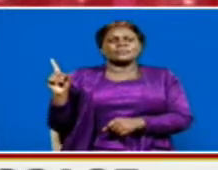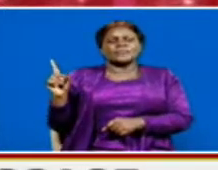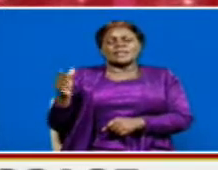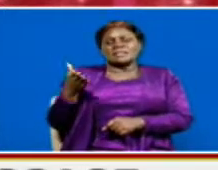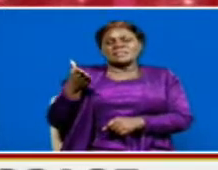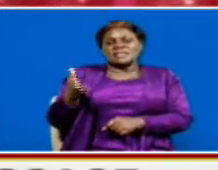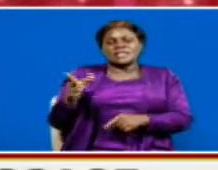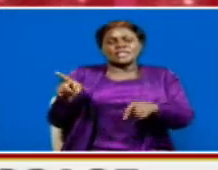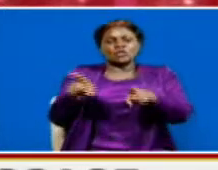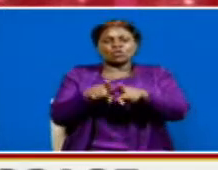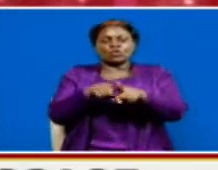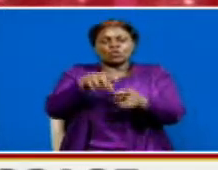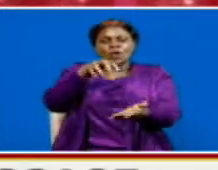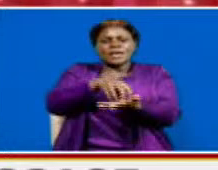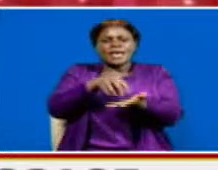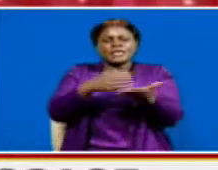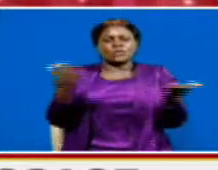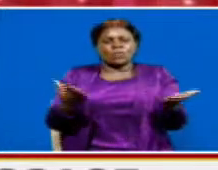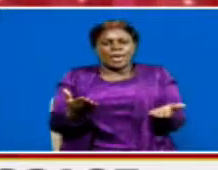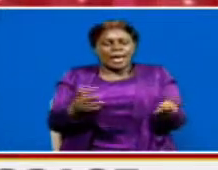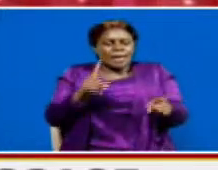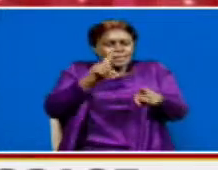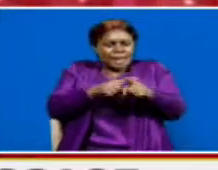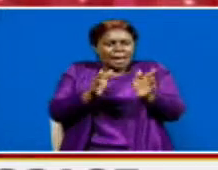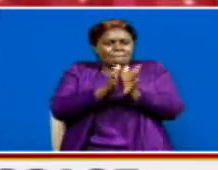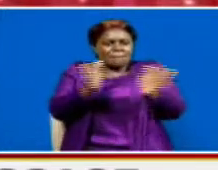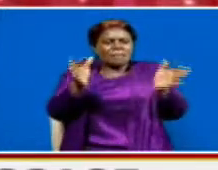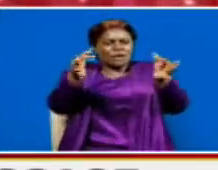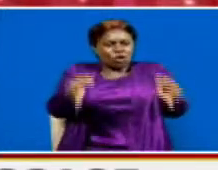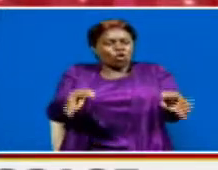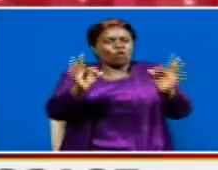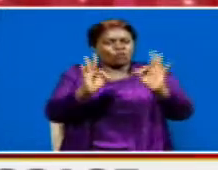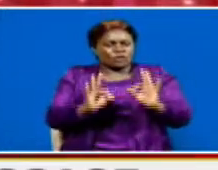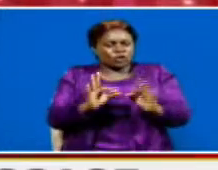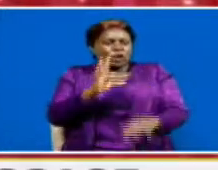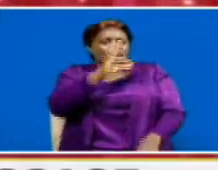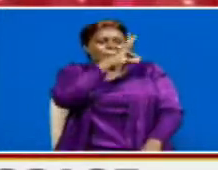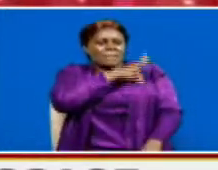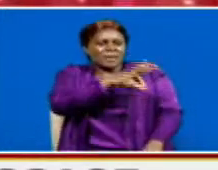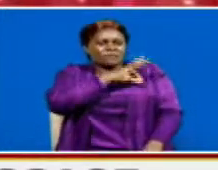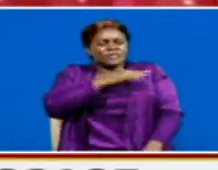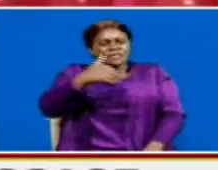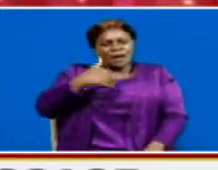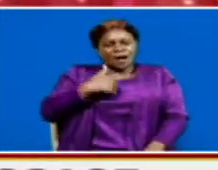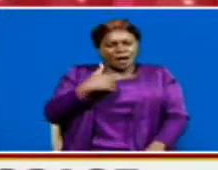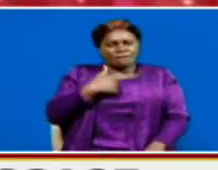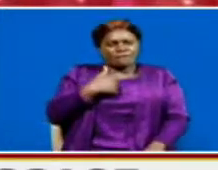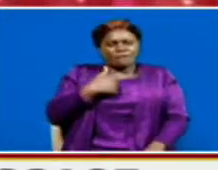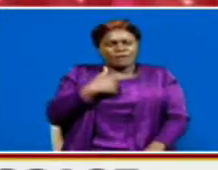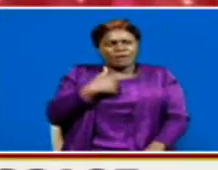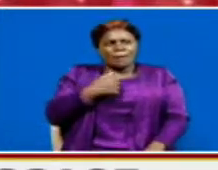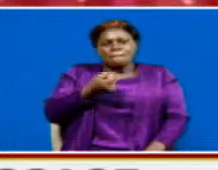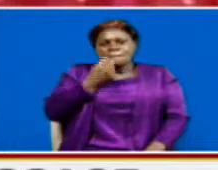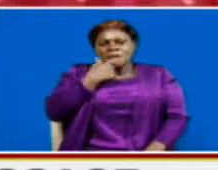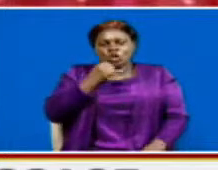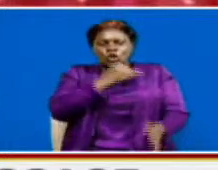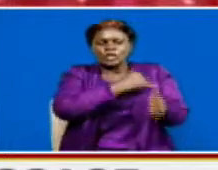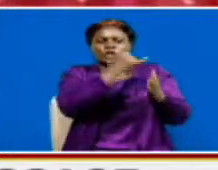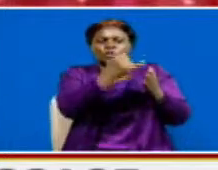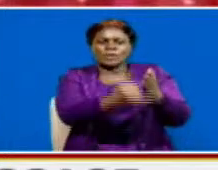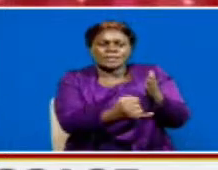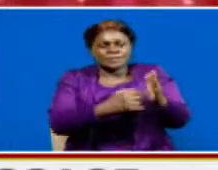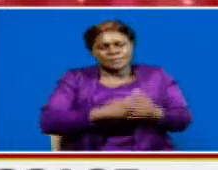This is also the case when a public officer who benefits from unlimited medical